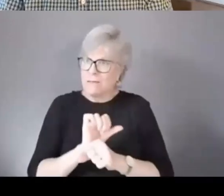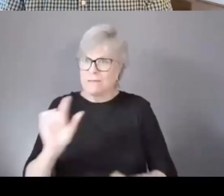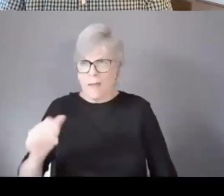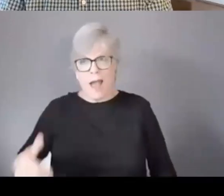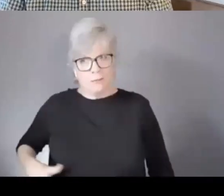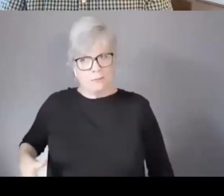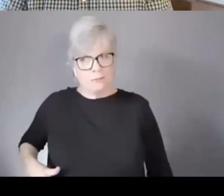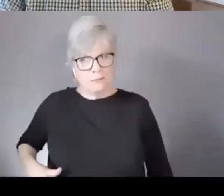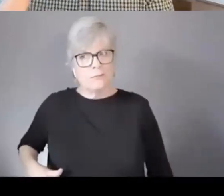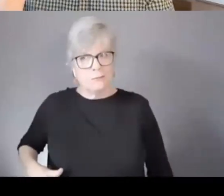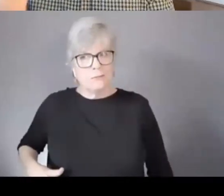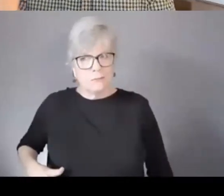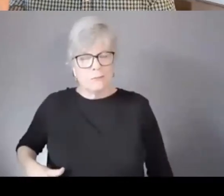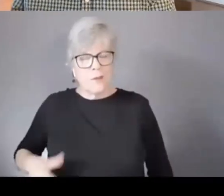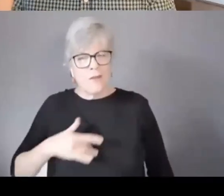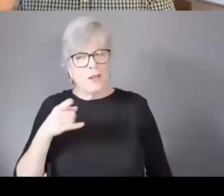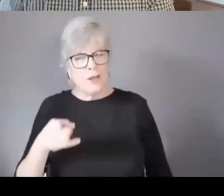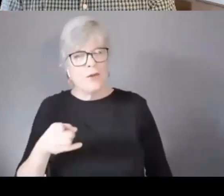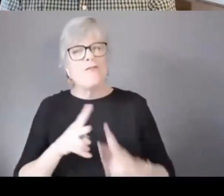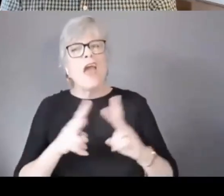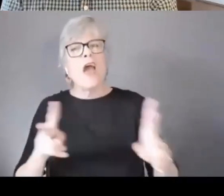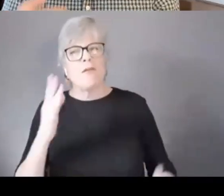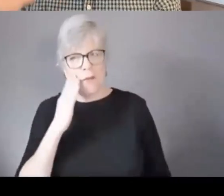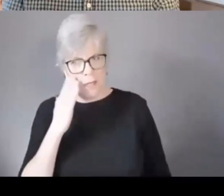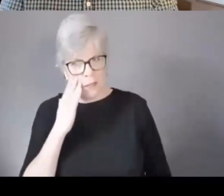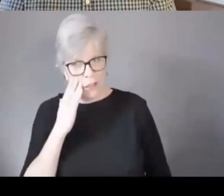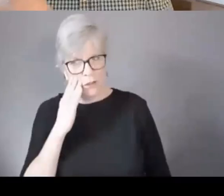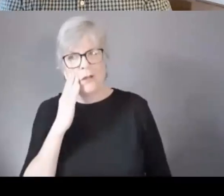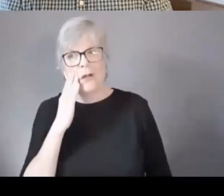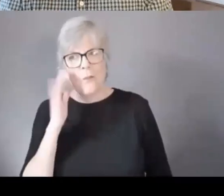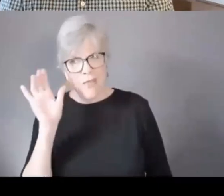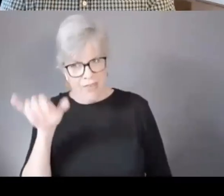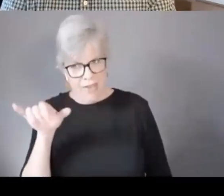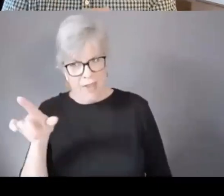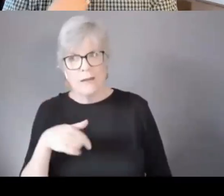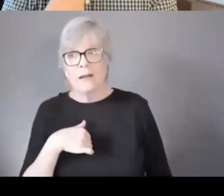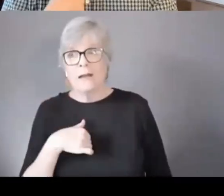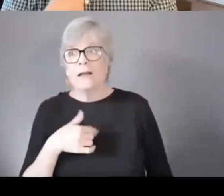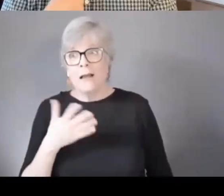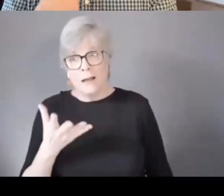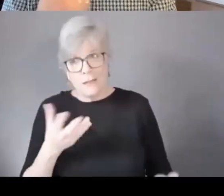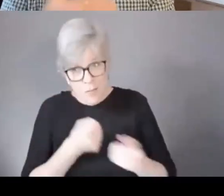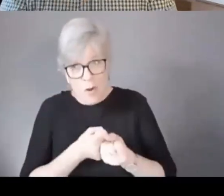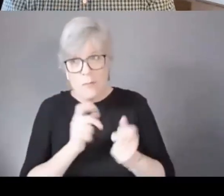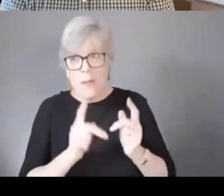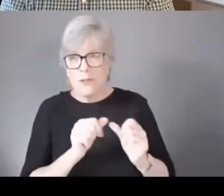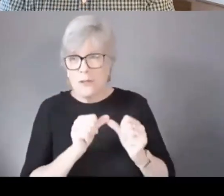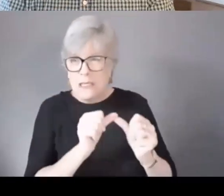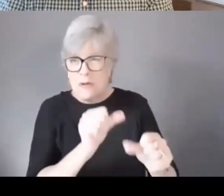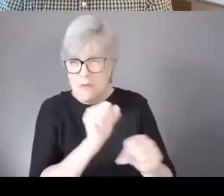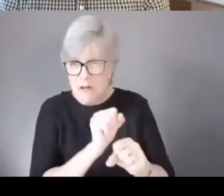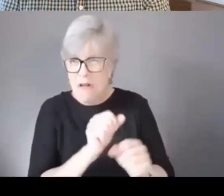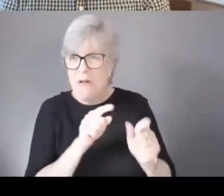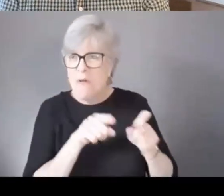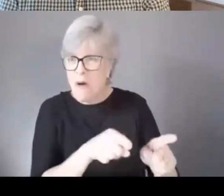very familiar with that and trying to support young people to continue that work or engage in that work while dealing with